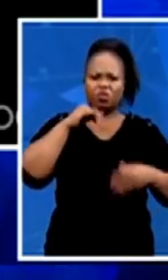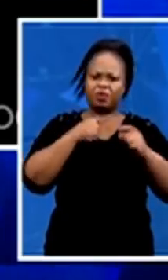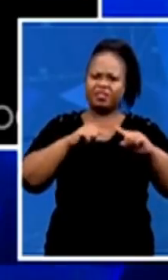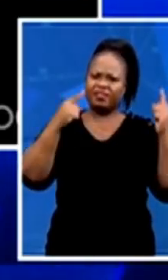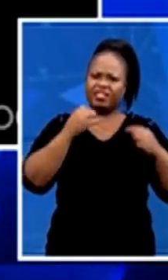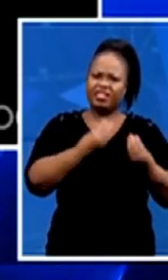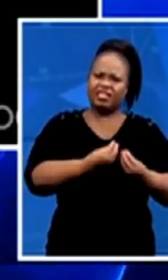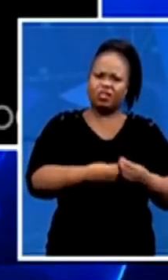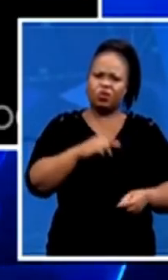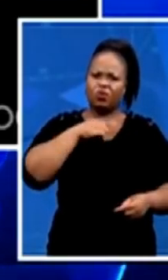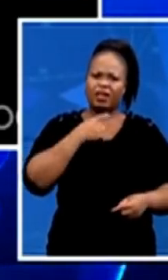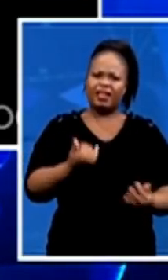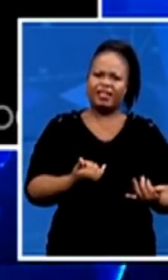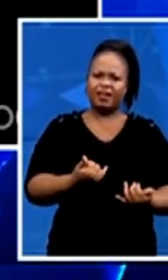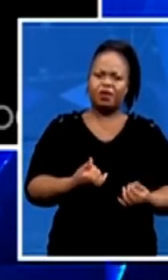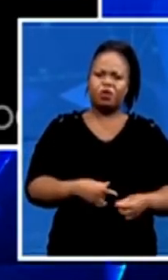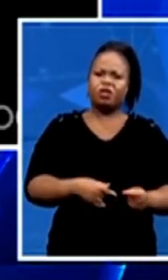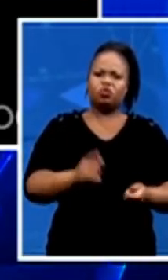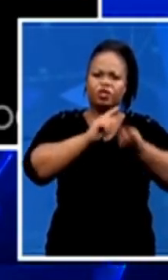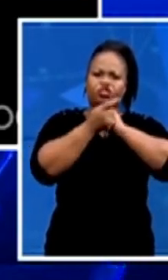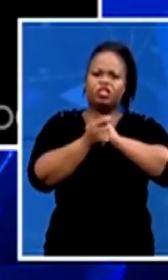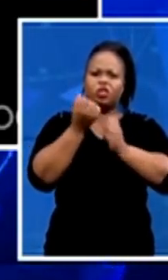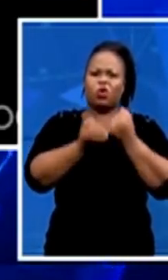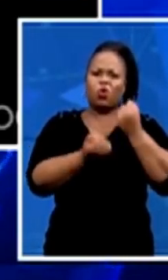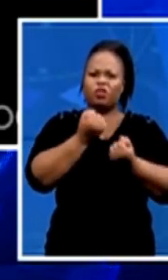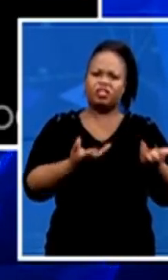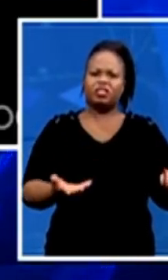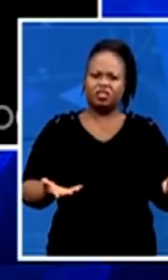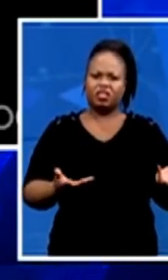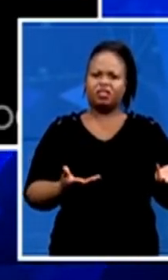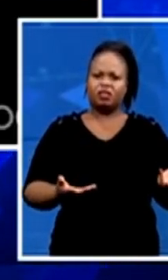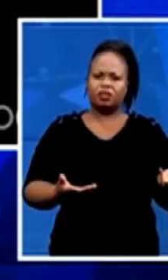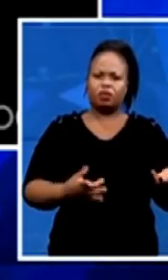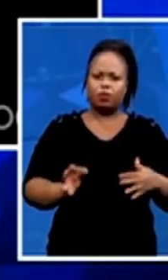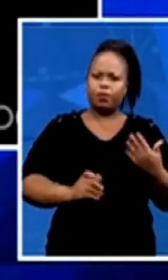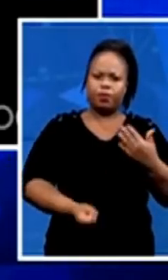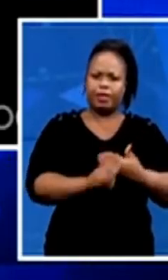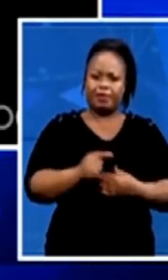court. What had happened in that case is that there was a summary